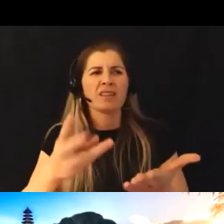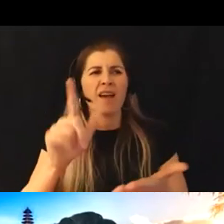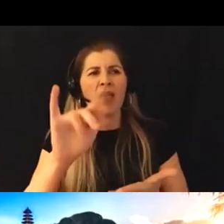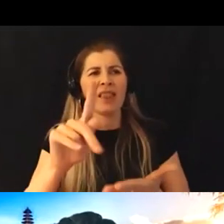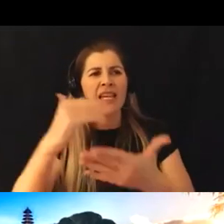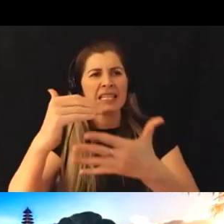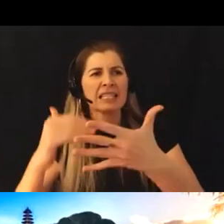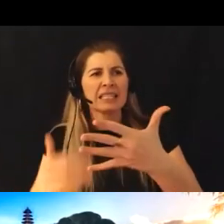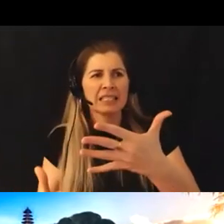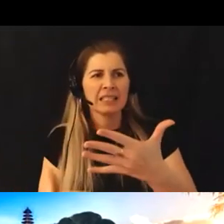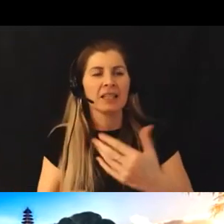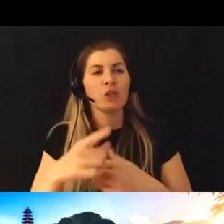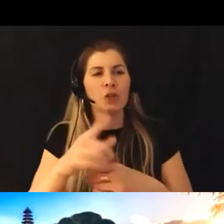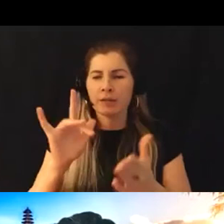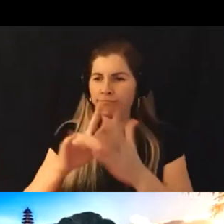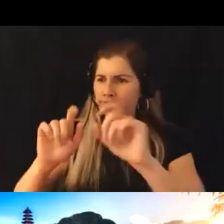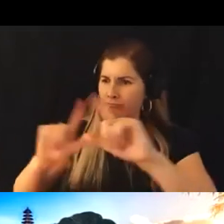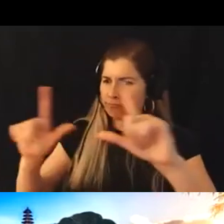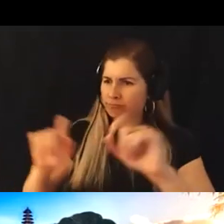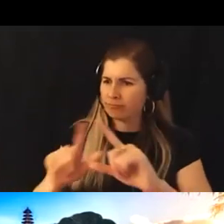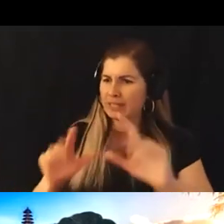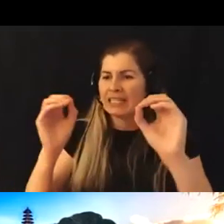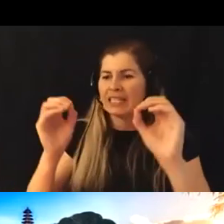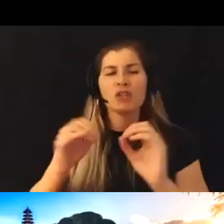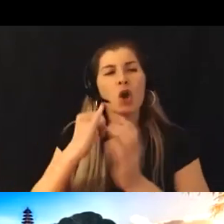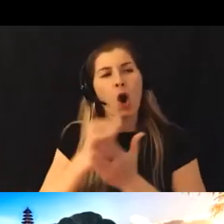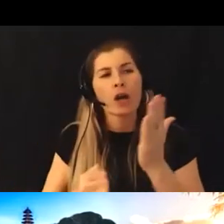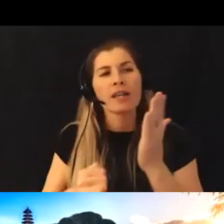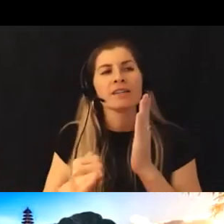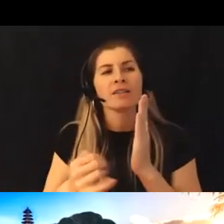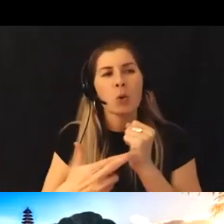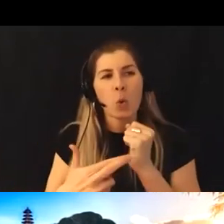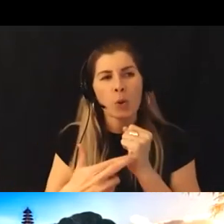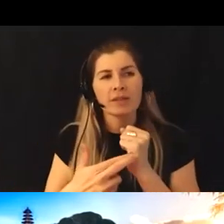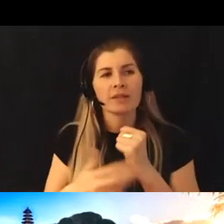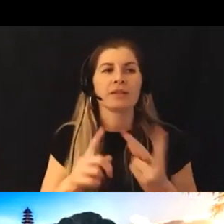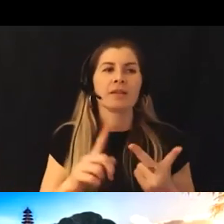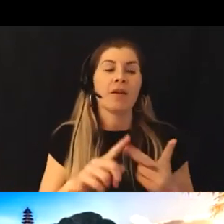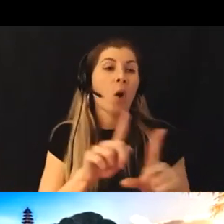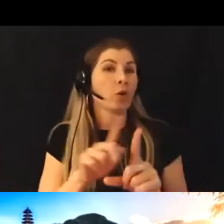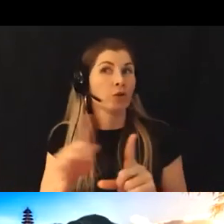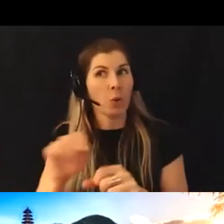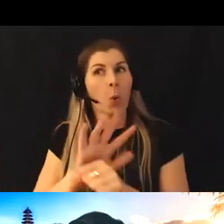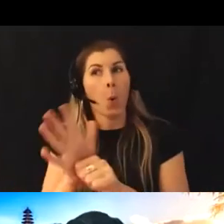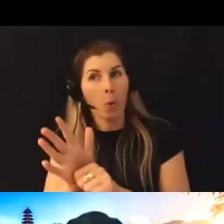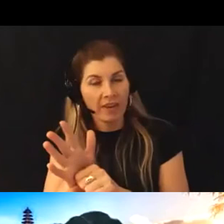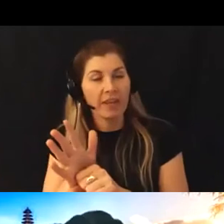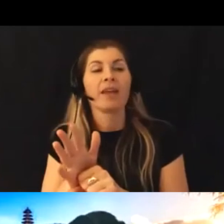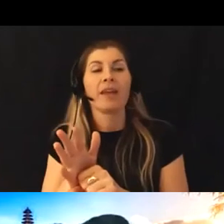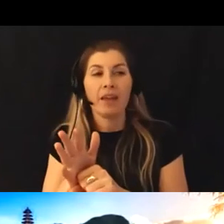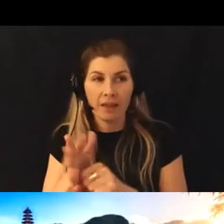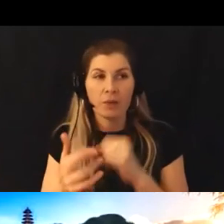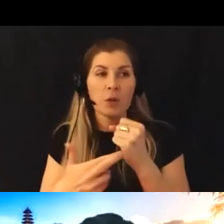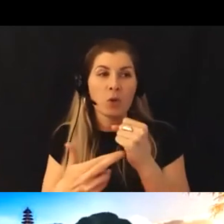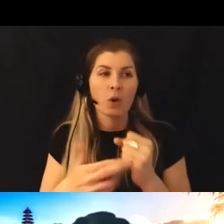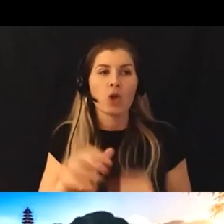to resources on the Teaching Artists Guild website, including COVID-19 resources, social